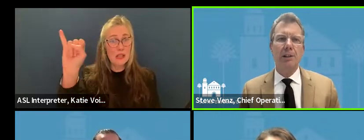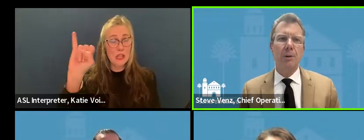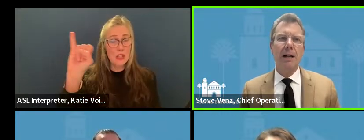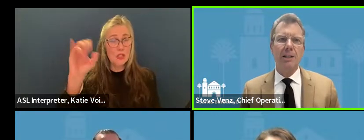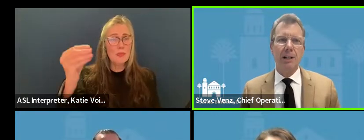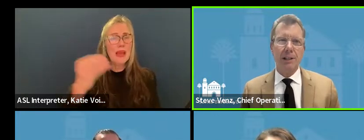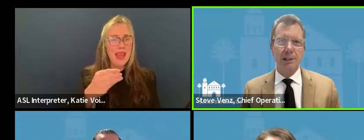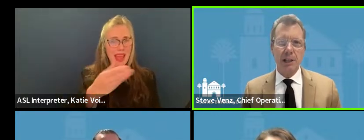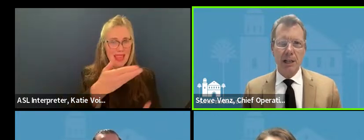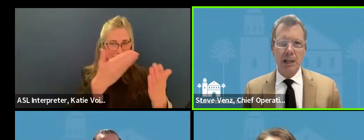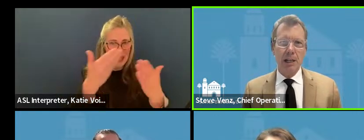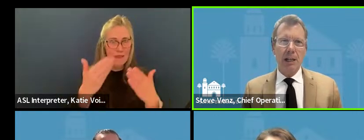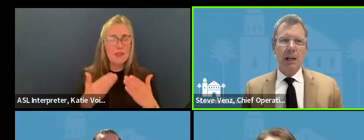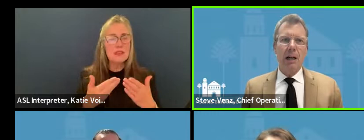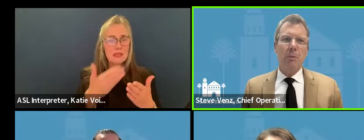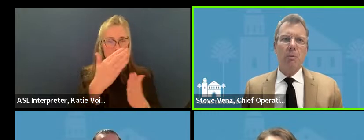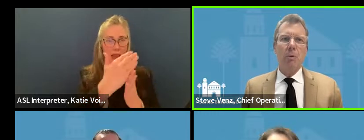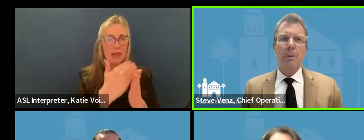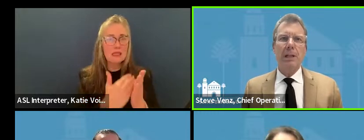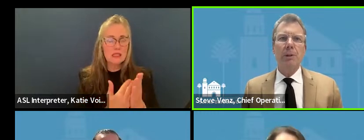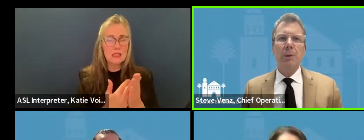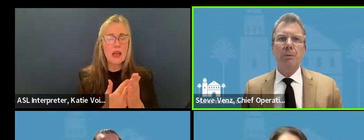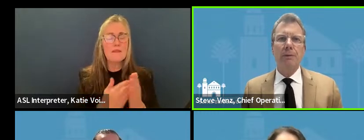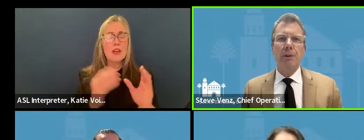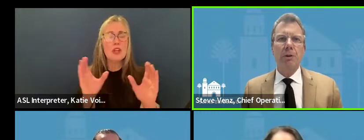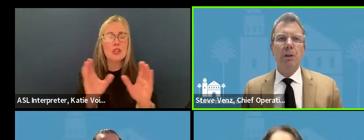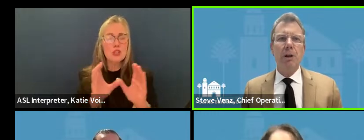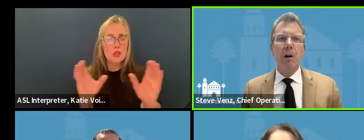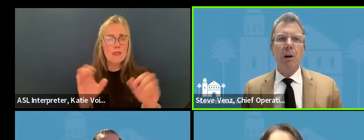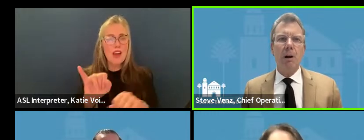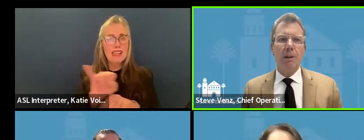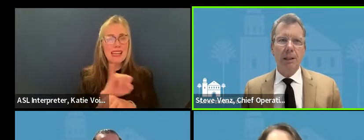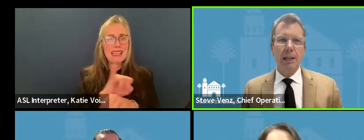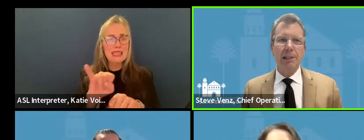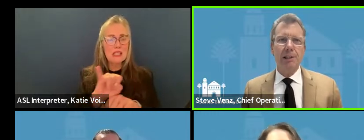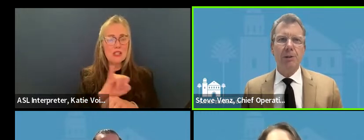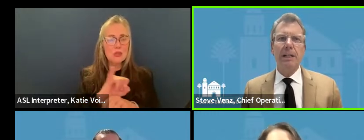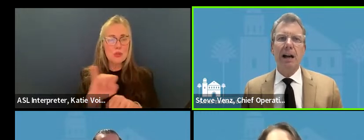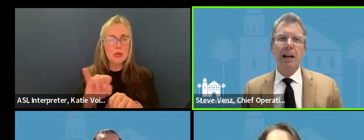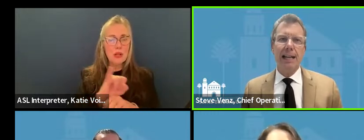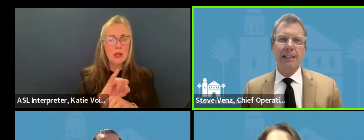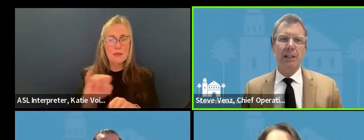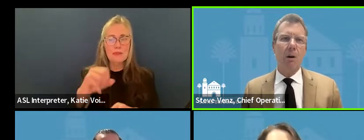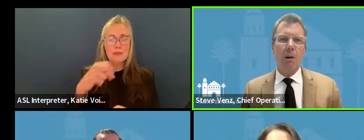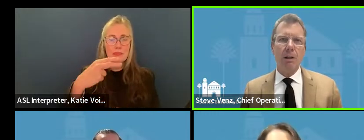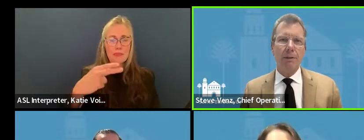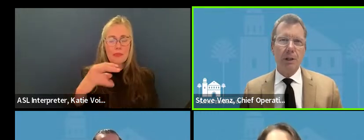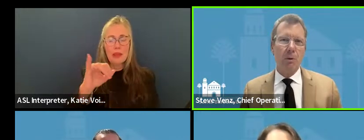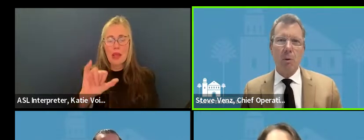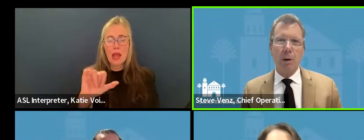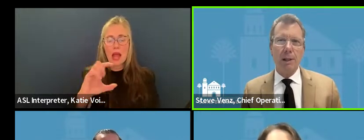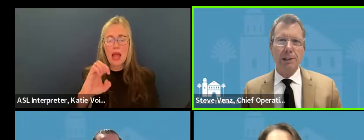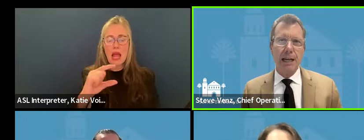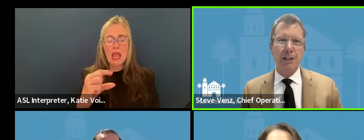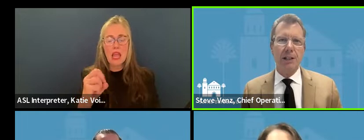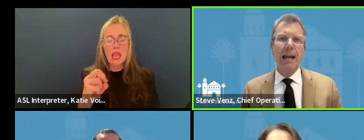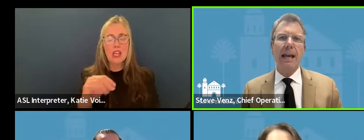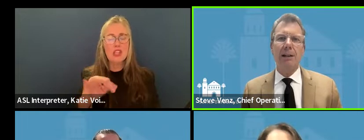certified industrial hygienists. What we did was we reviewed the list. We contacted all of the